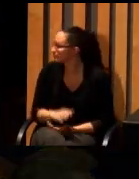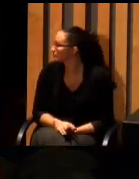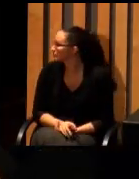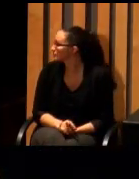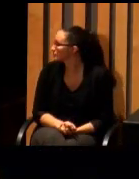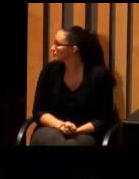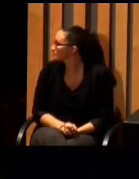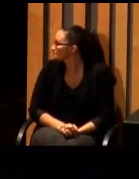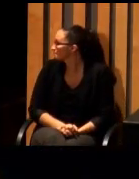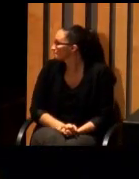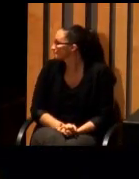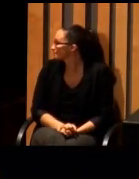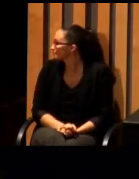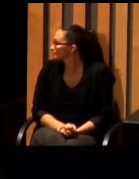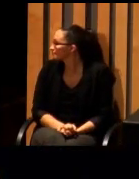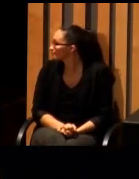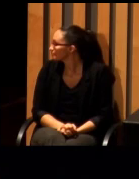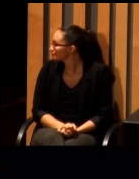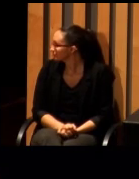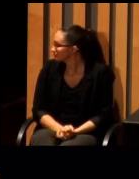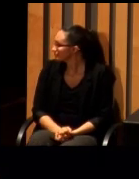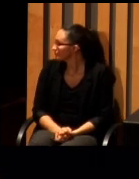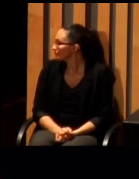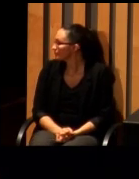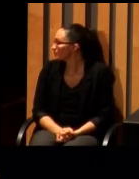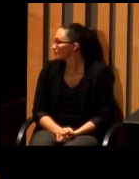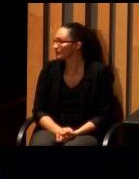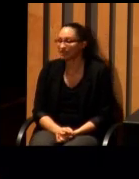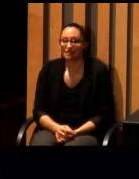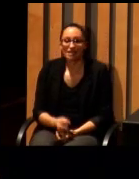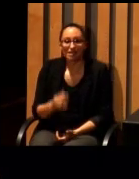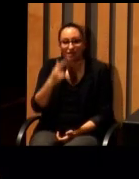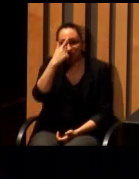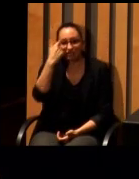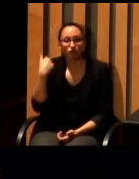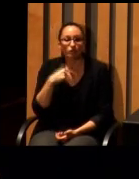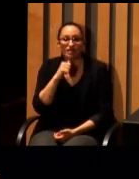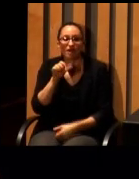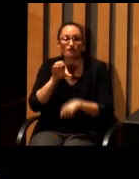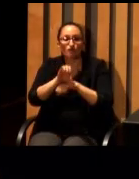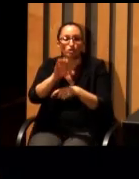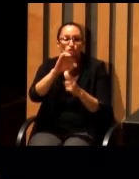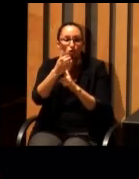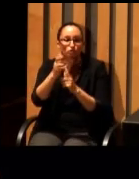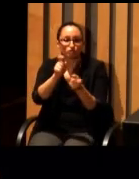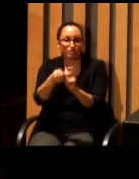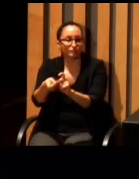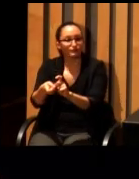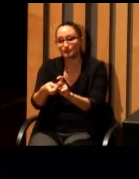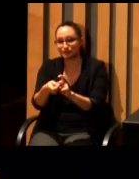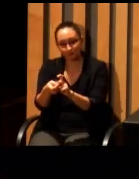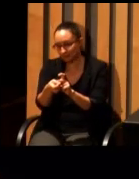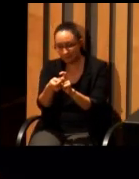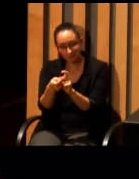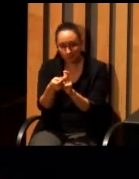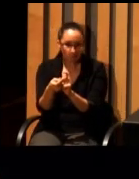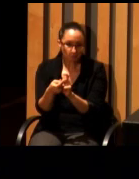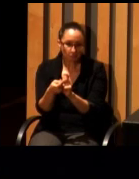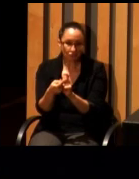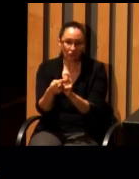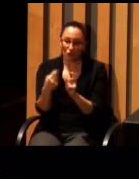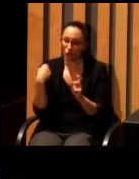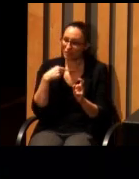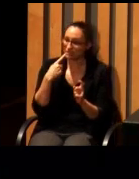Well, you know, partly is because we have not made it culturally unacceptable. And that's what I'm getting at,